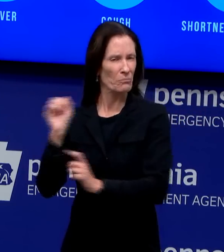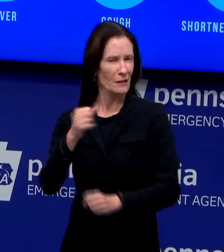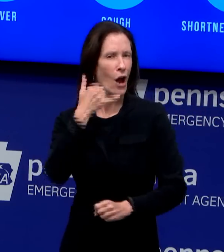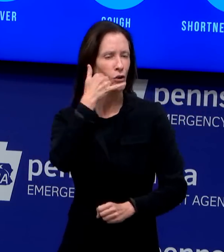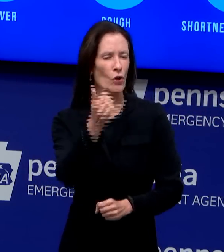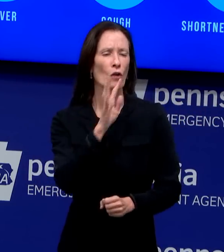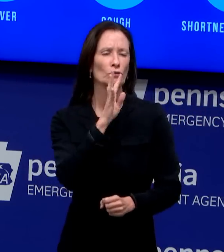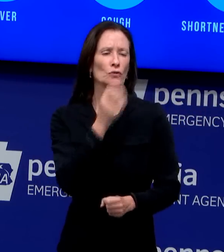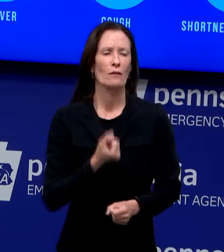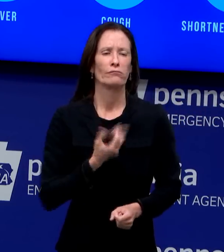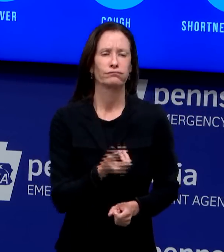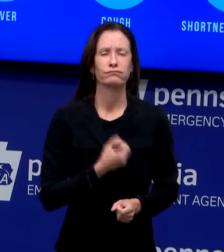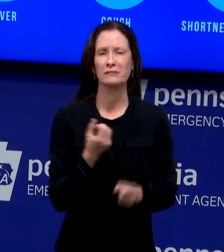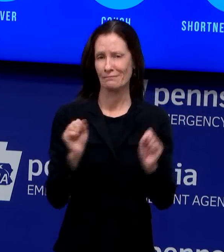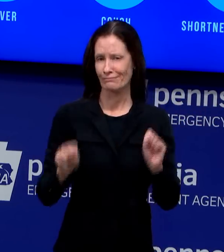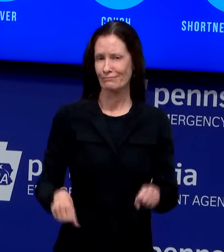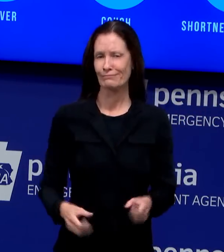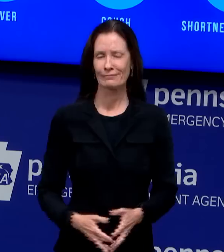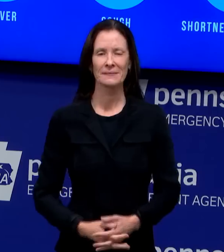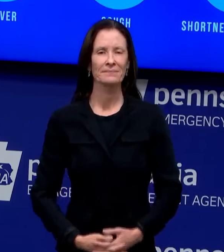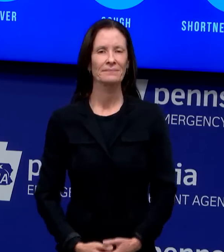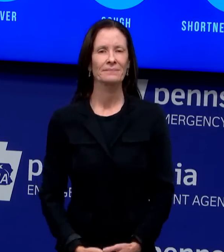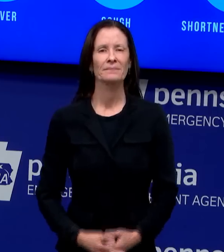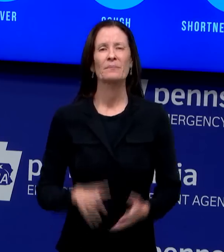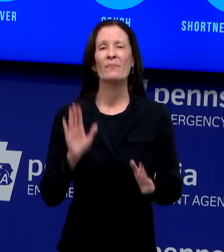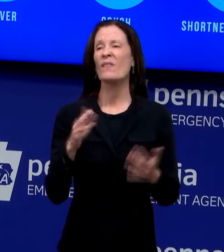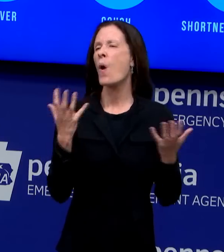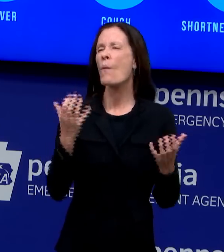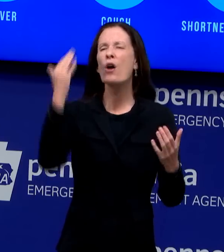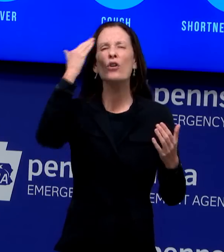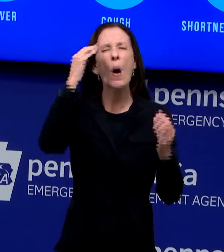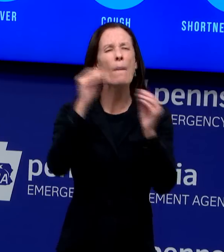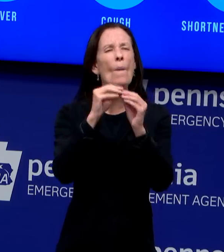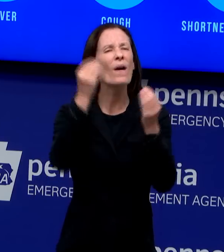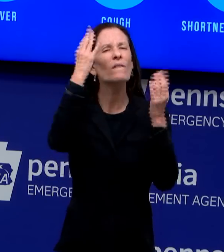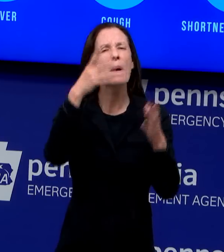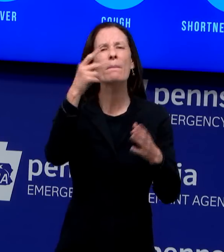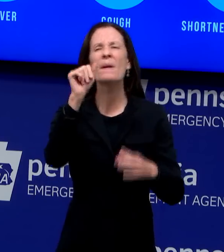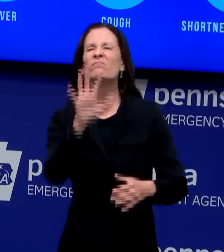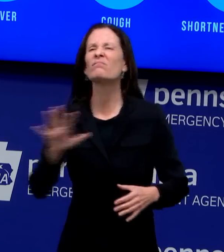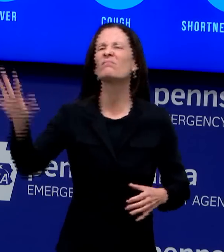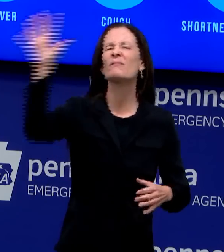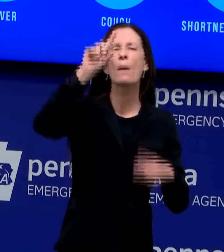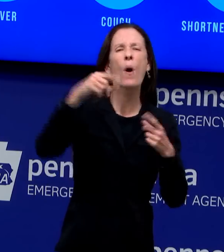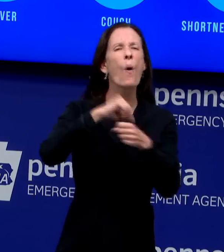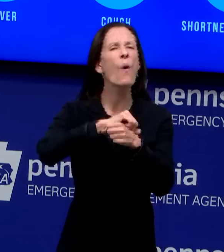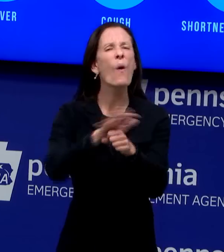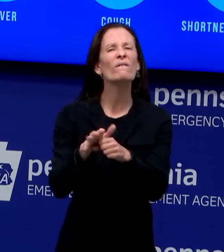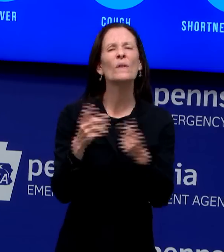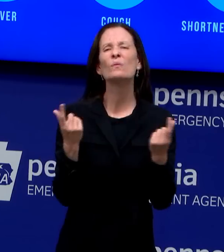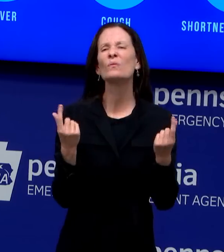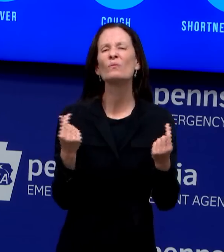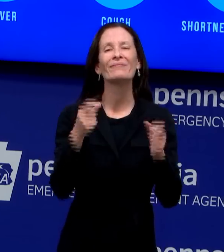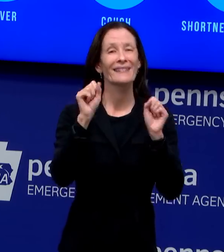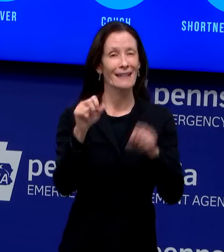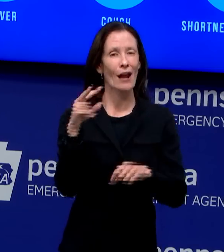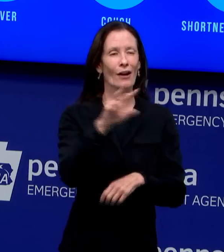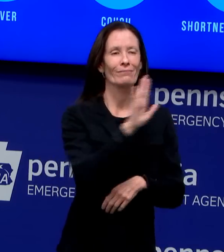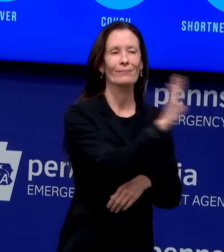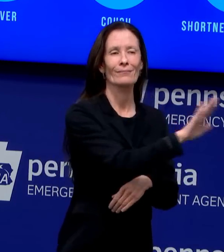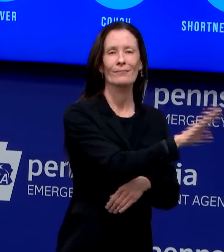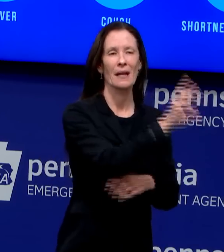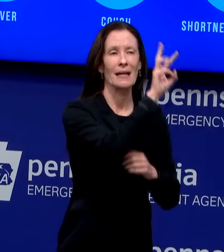1-855-284-2494. For the most reliable information related to Pennsylvania's response, please visit our website at